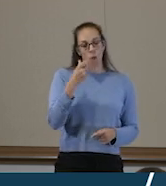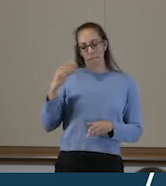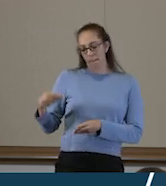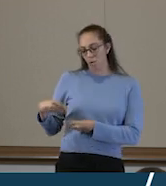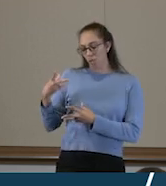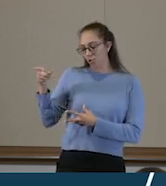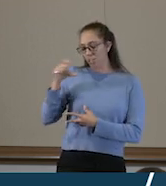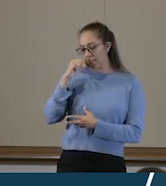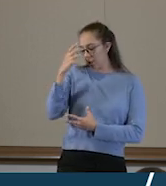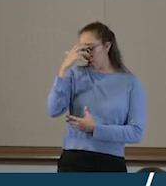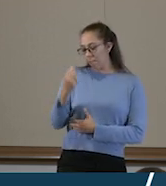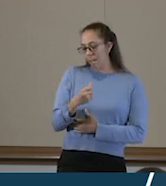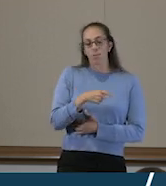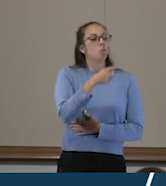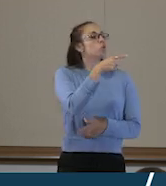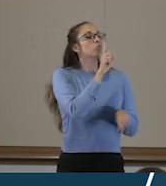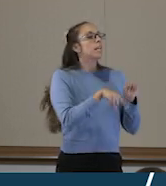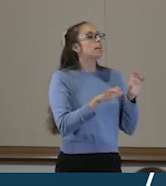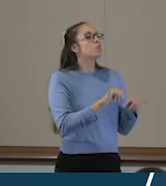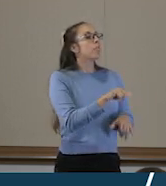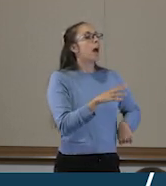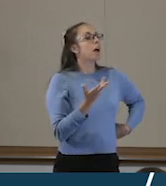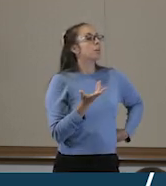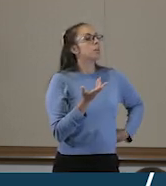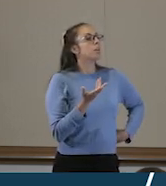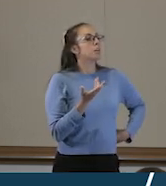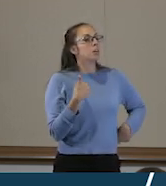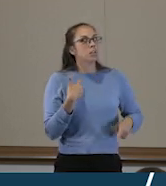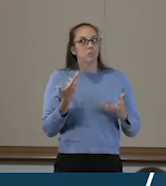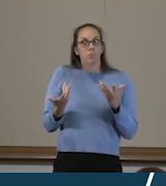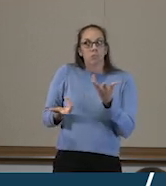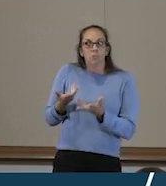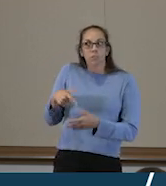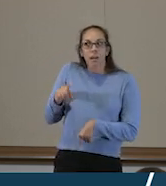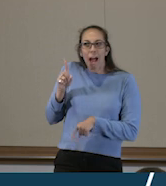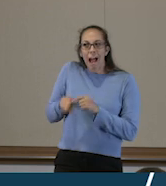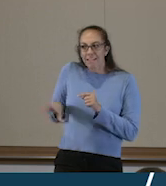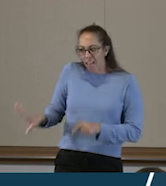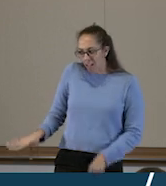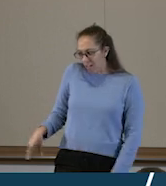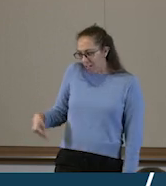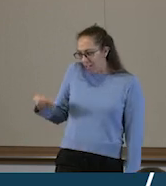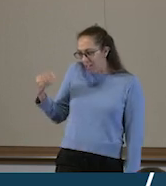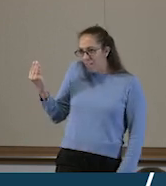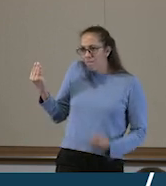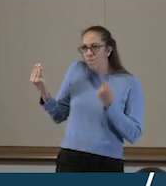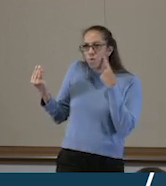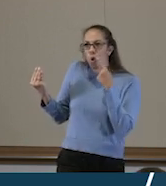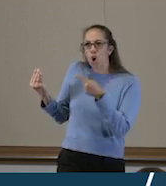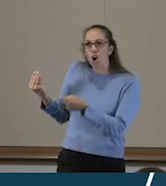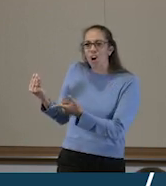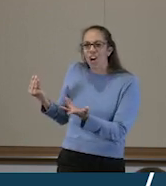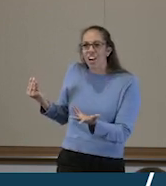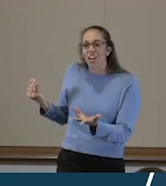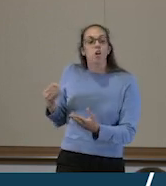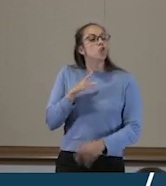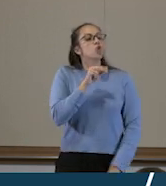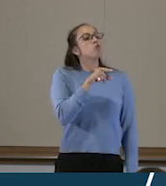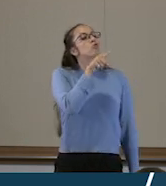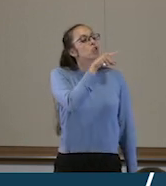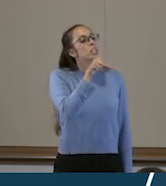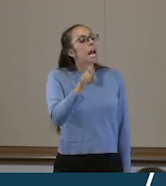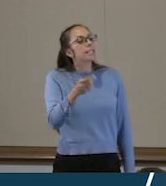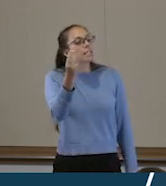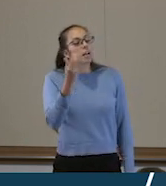she doesn't have it memorized. I said, you can't do that. I said, I can't get it out of my filing cabinet for her. I know. And they I said, know. no, she has to. I'm